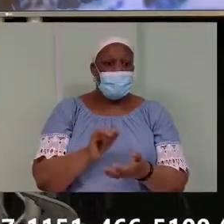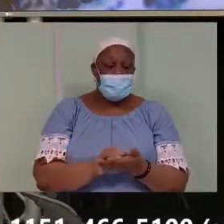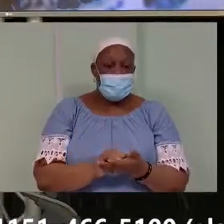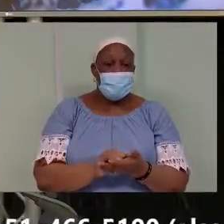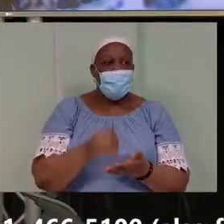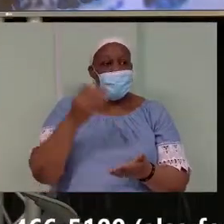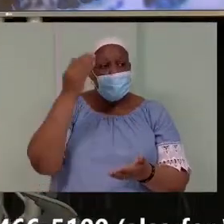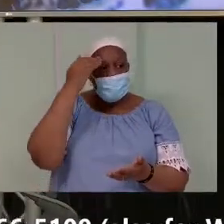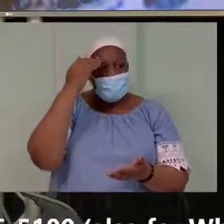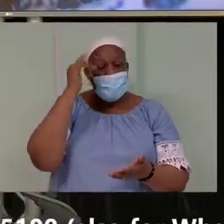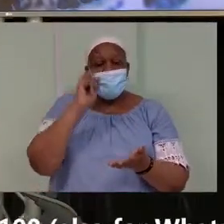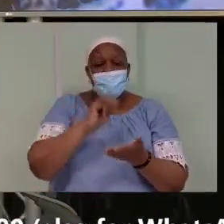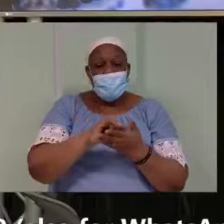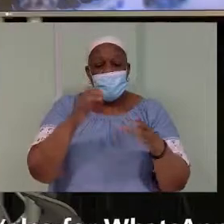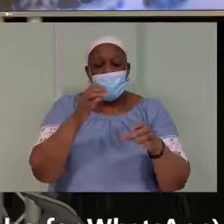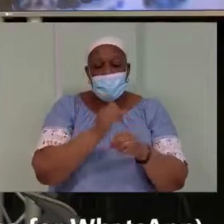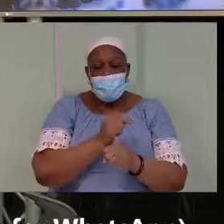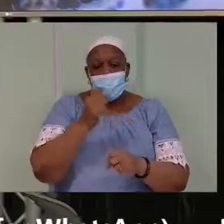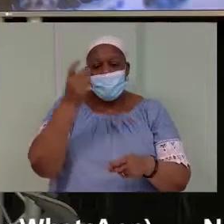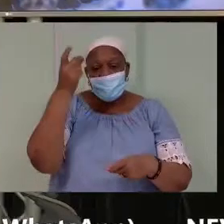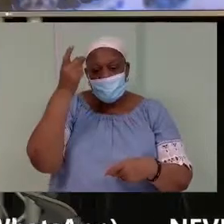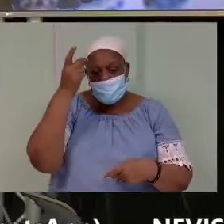hazel.laws@gov.kn. Again, that's